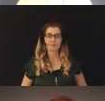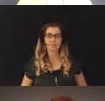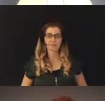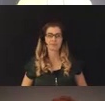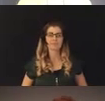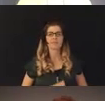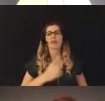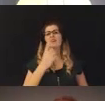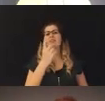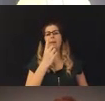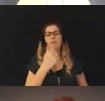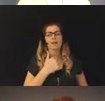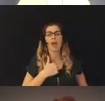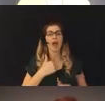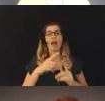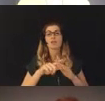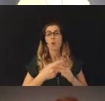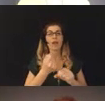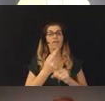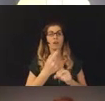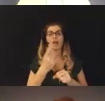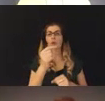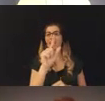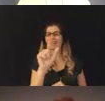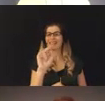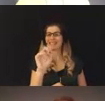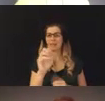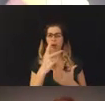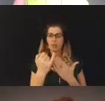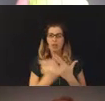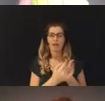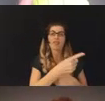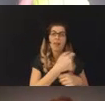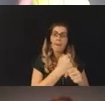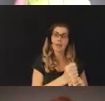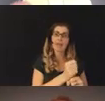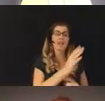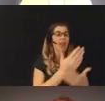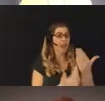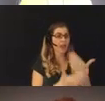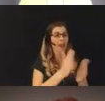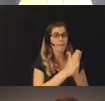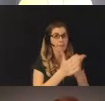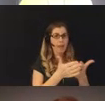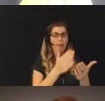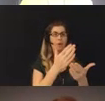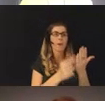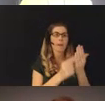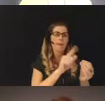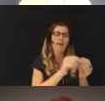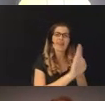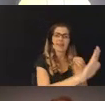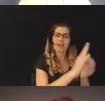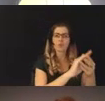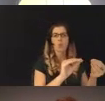Something I start my classes with every year is a zine project where students make mini handmade books about their stories and all that that might mean.